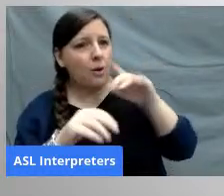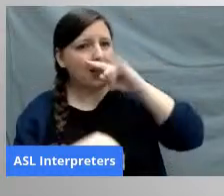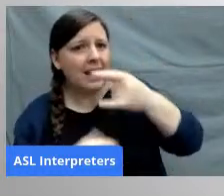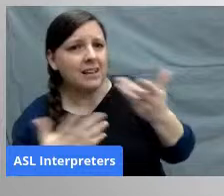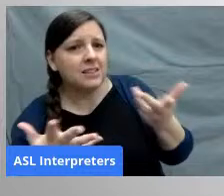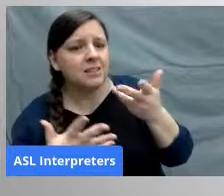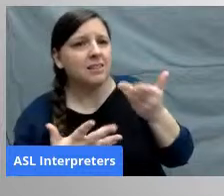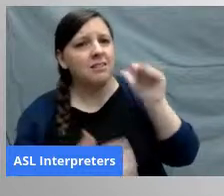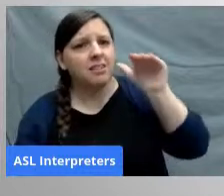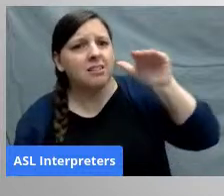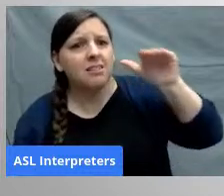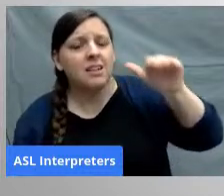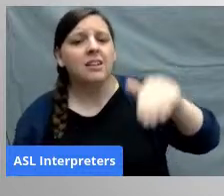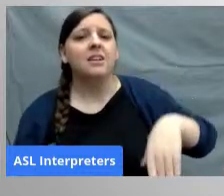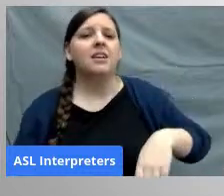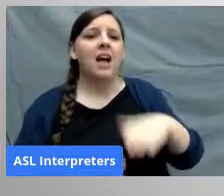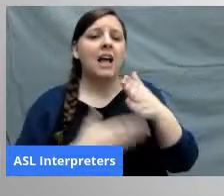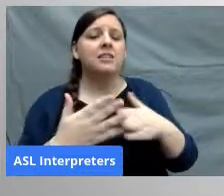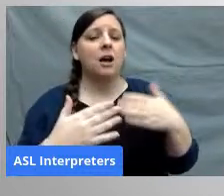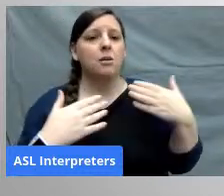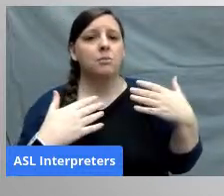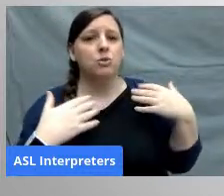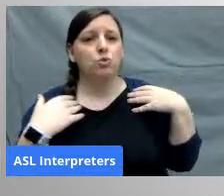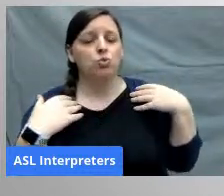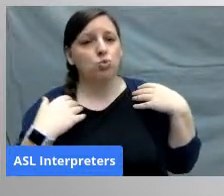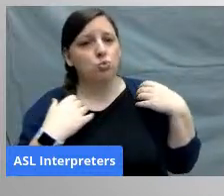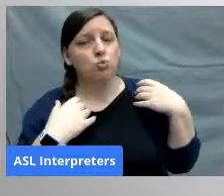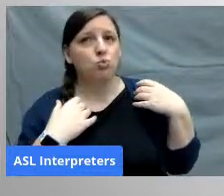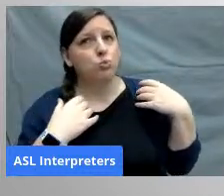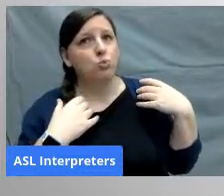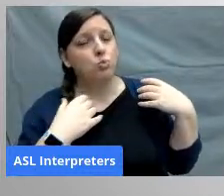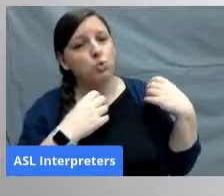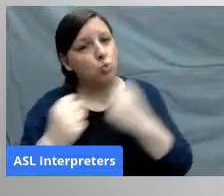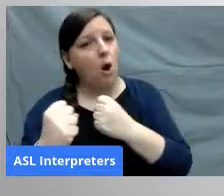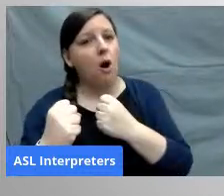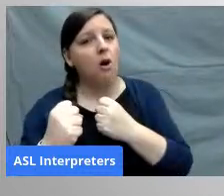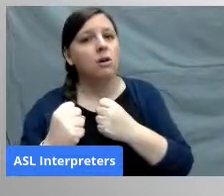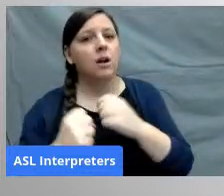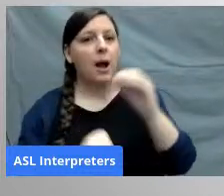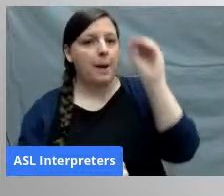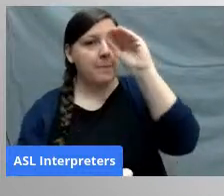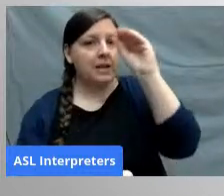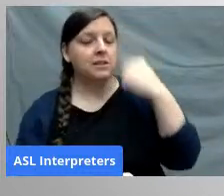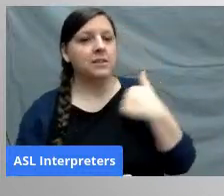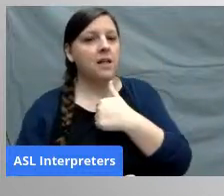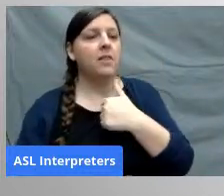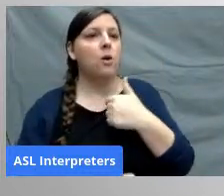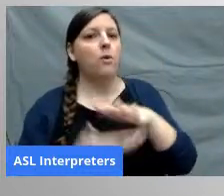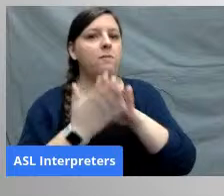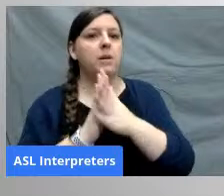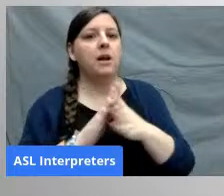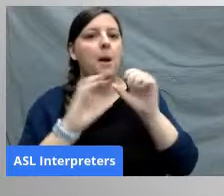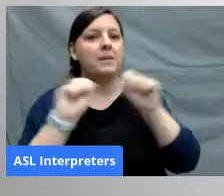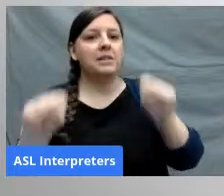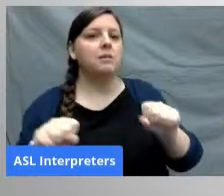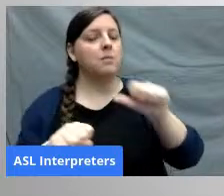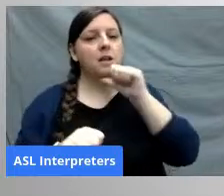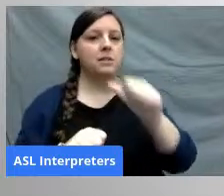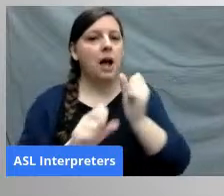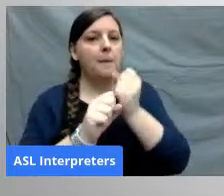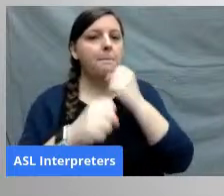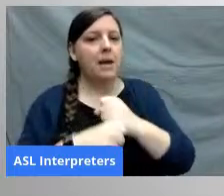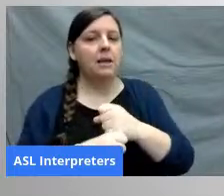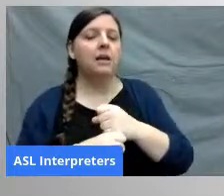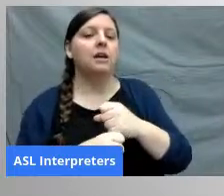some very strong opinions that we have turned into a system that is not prioritizing the needs of children,